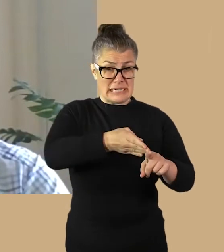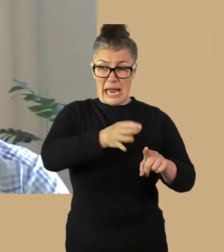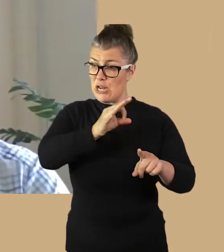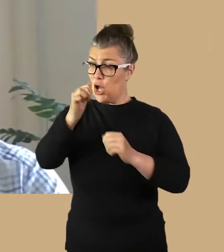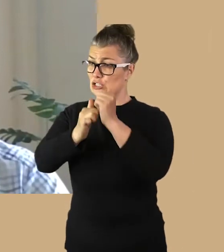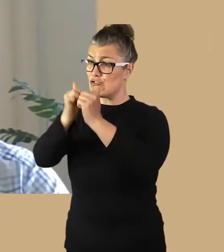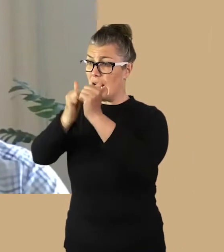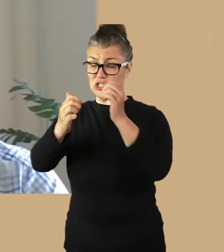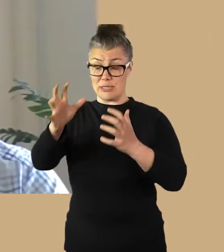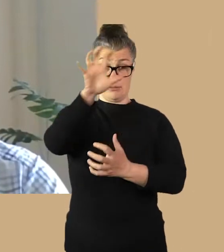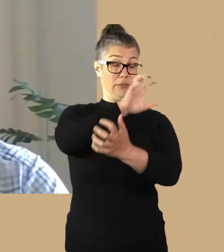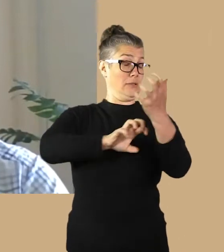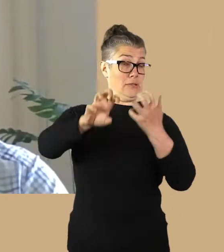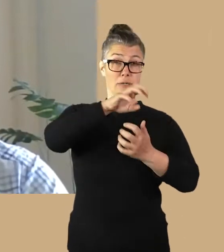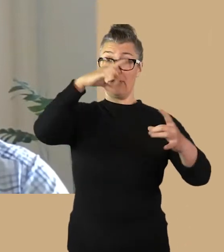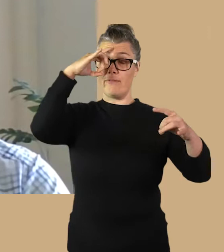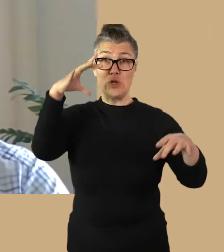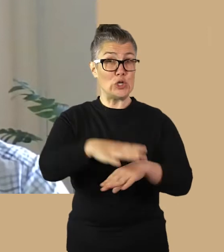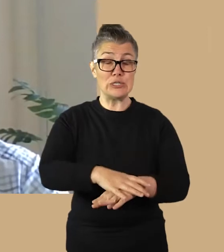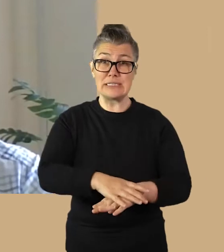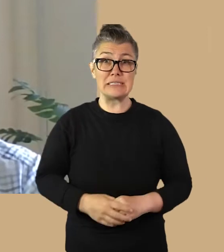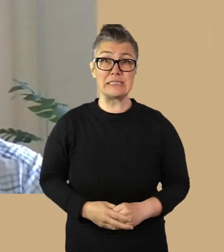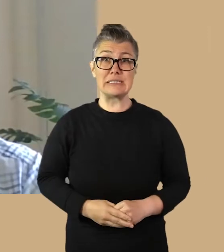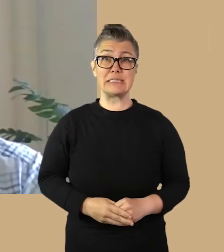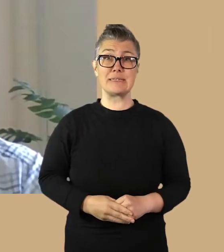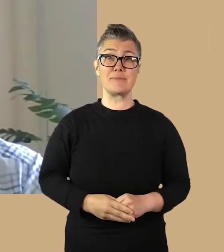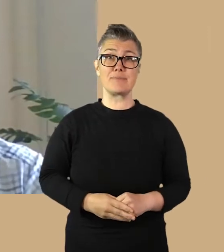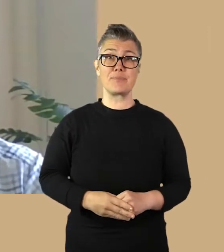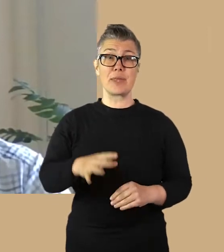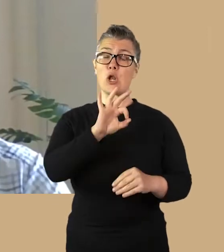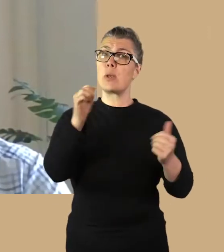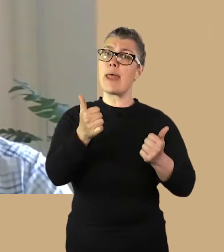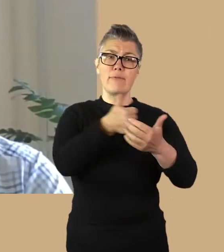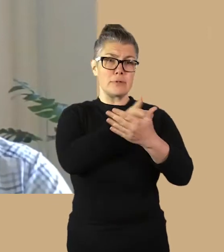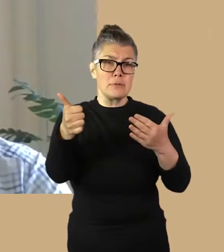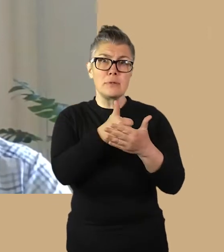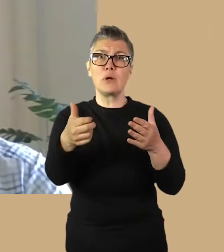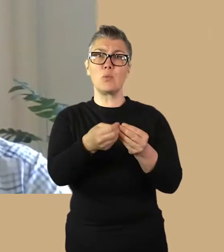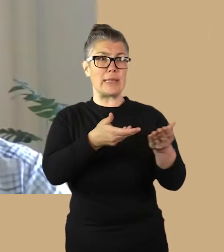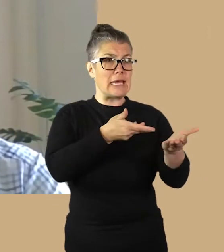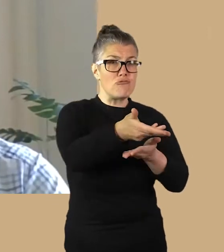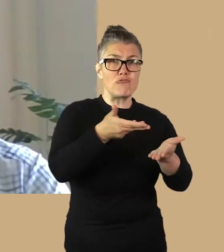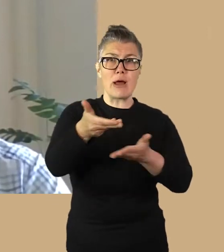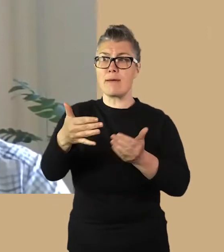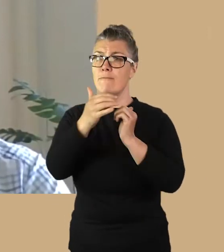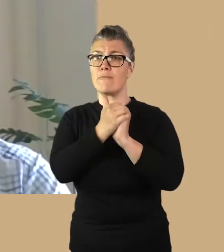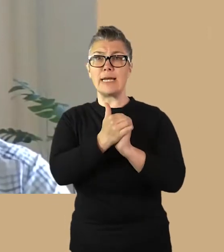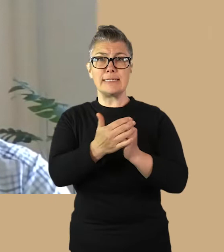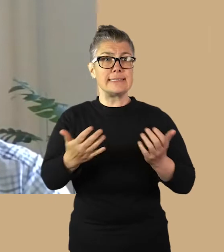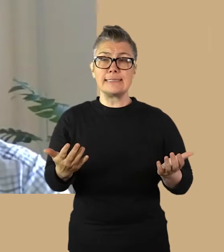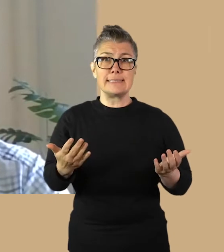self-directed, unstructured learning and interacting seem chaotic and confusing. The lack of consistency